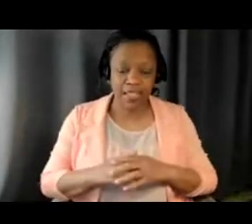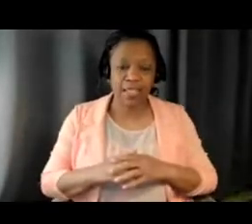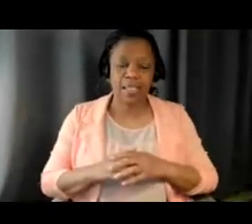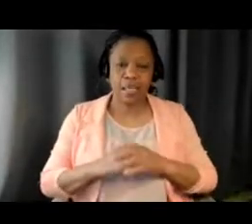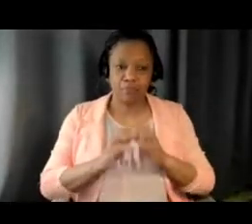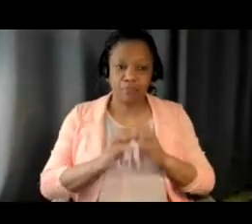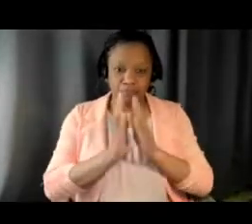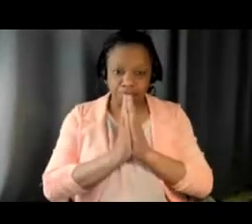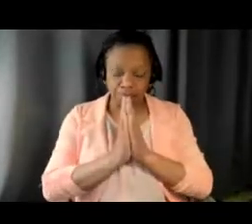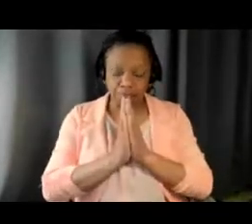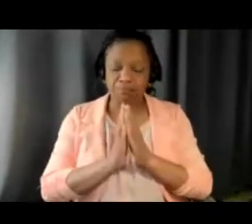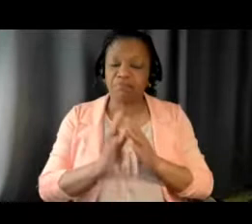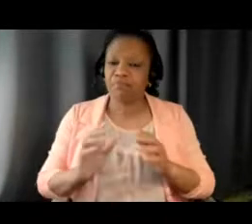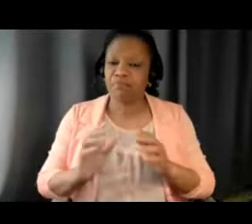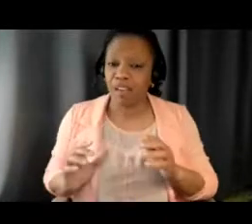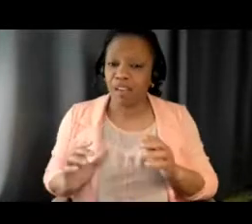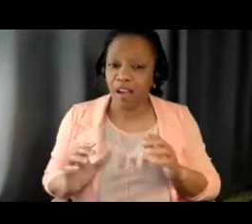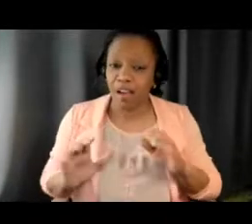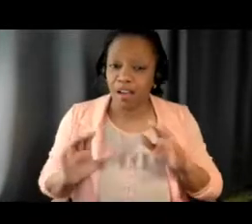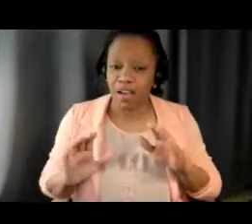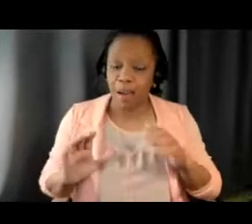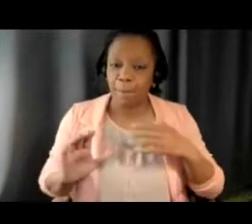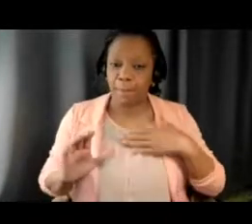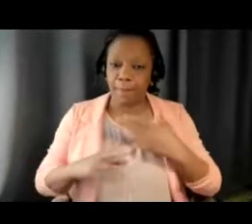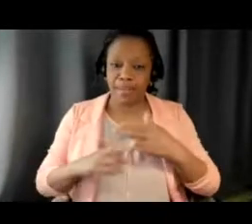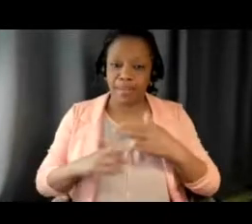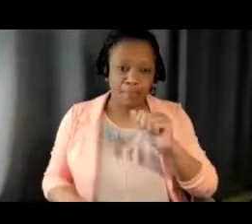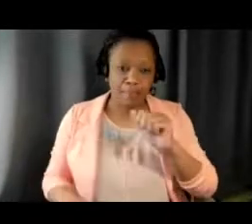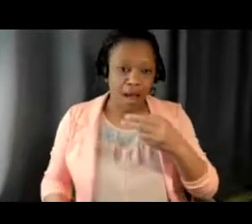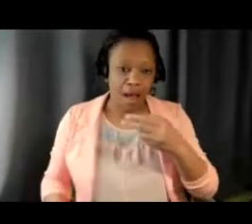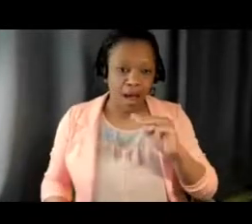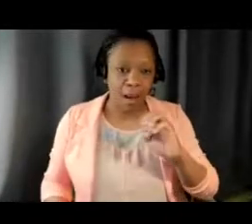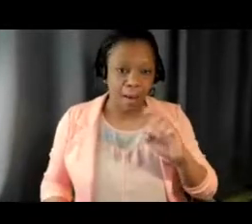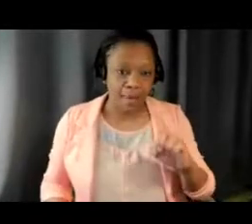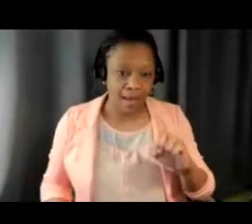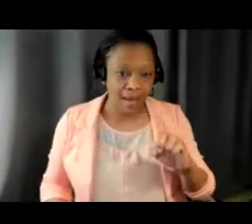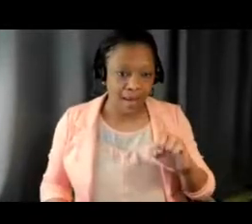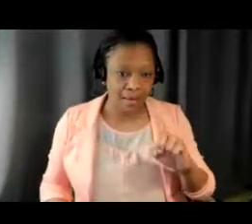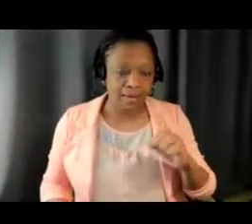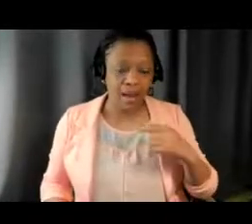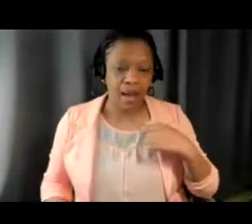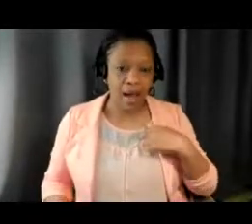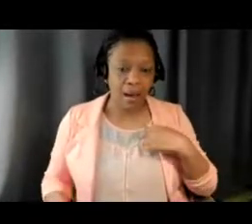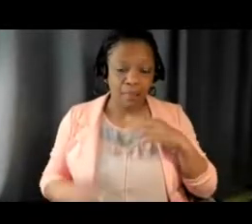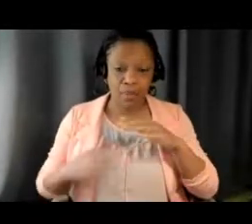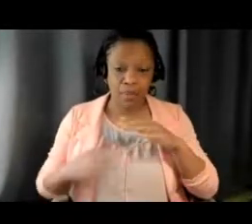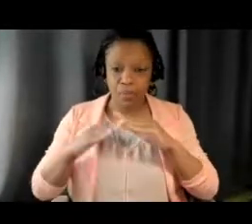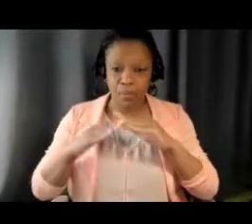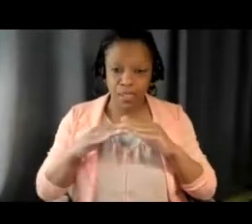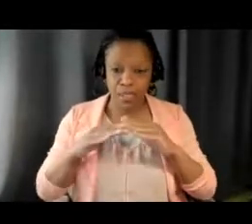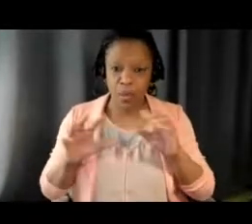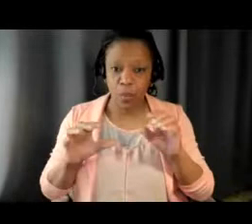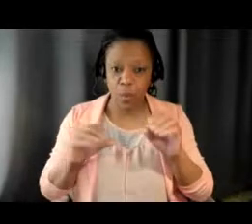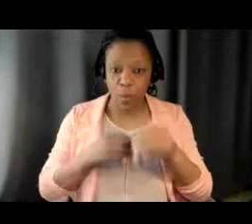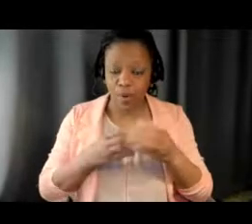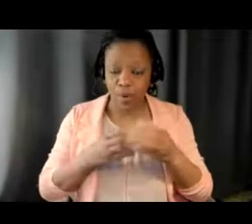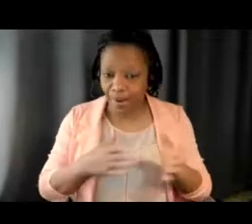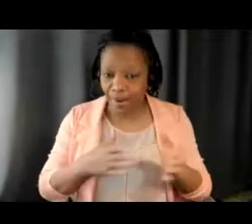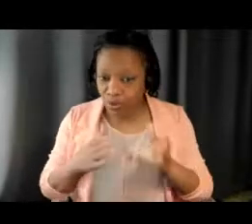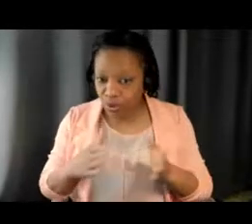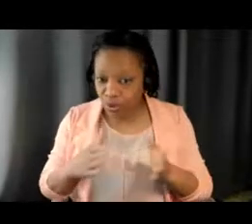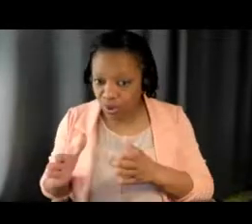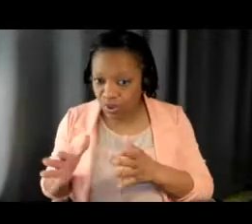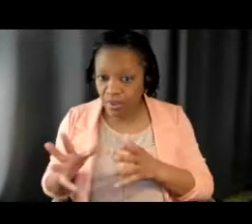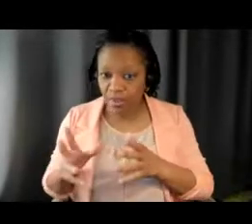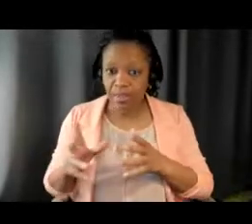and most merciful. My name is Ahmad. I'm a community organizer with IMAN, the Inner City Muslim Action Network. And I am